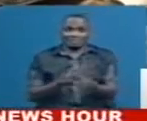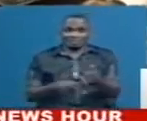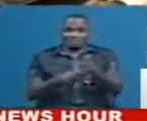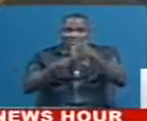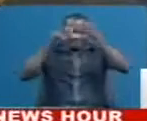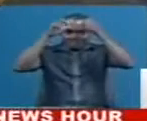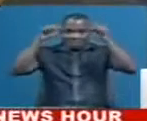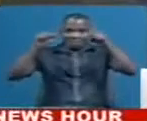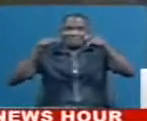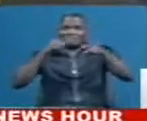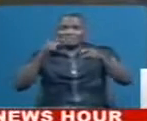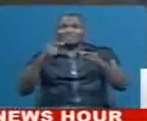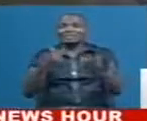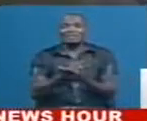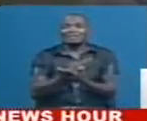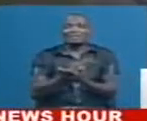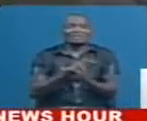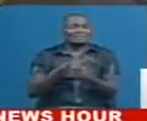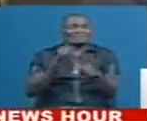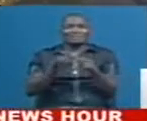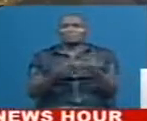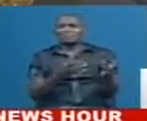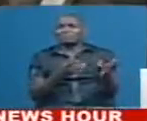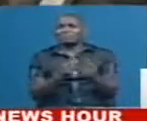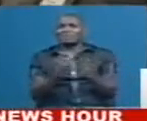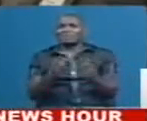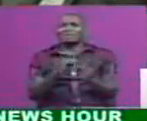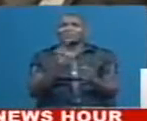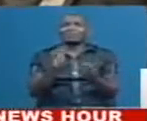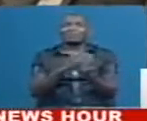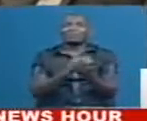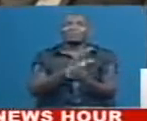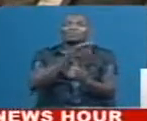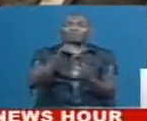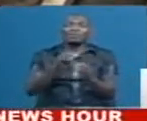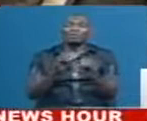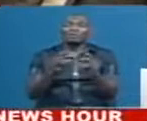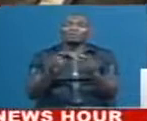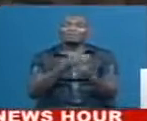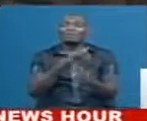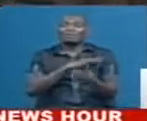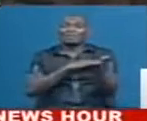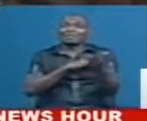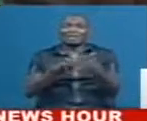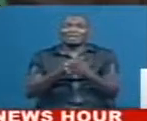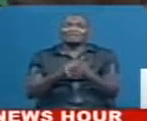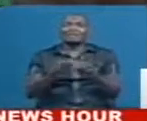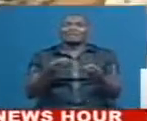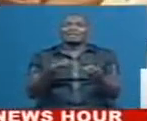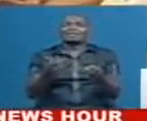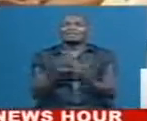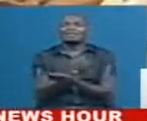Mahmoudou Bawumia, said Ghana cannot look on without taking advantage of the enormous benefits land offers the